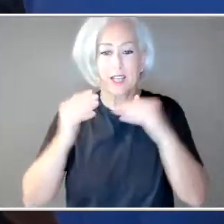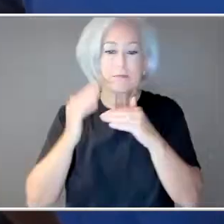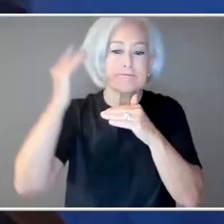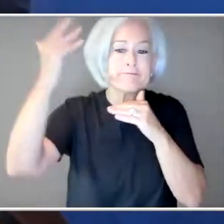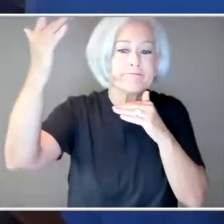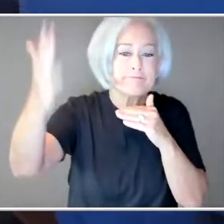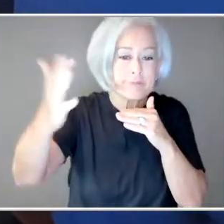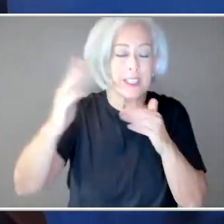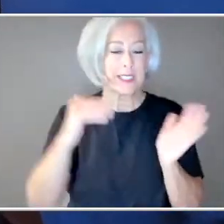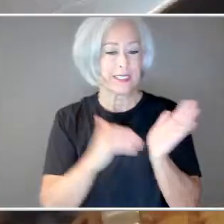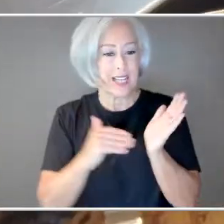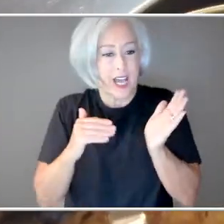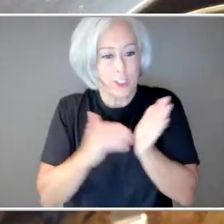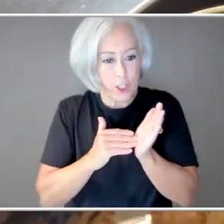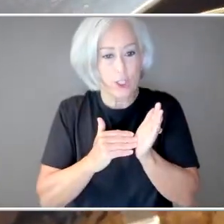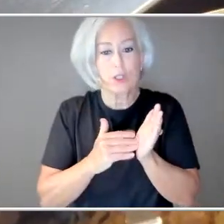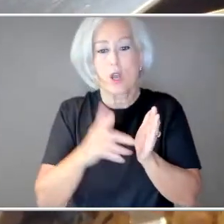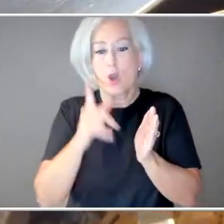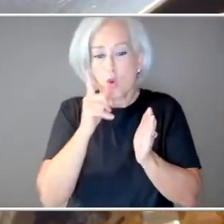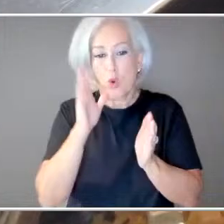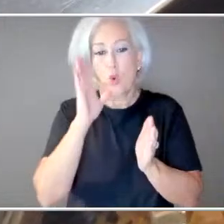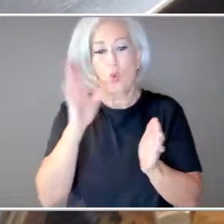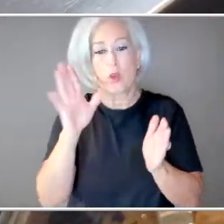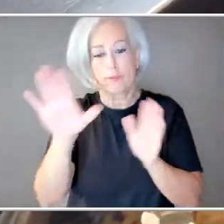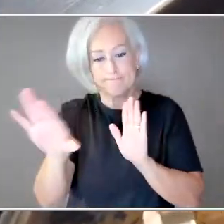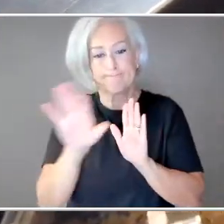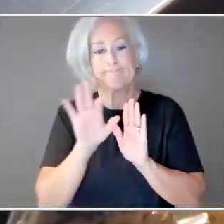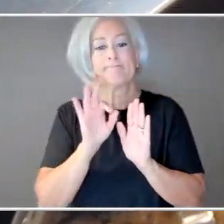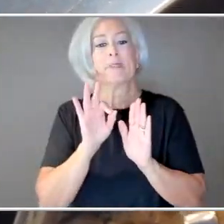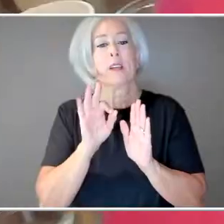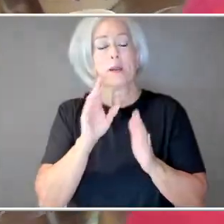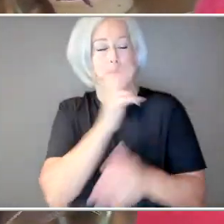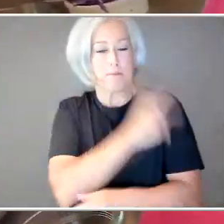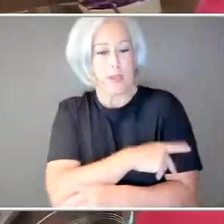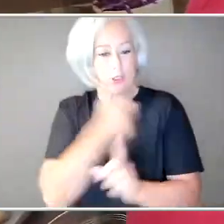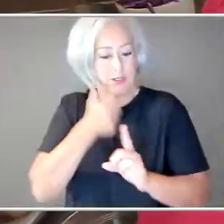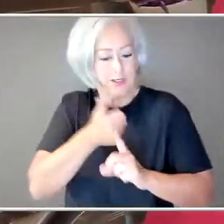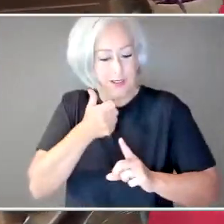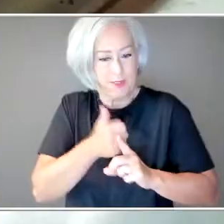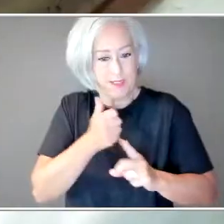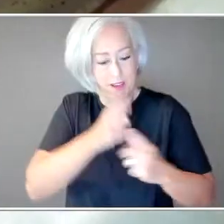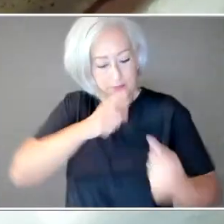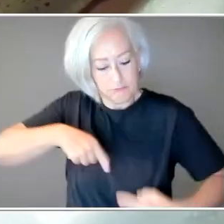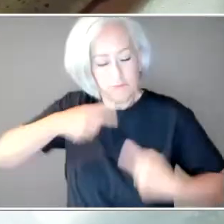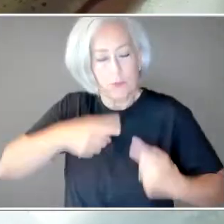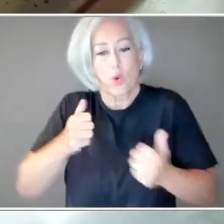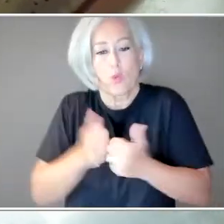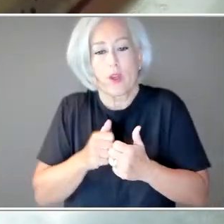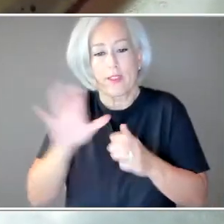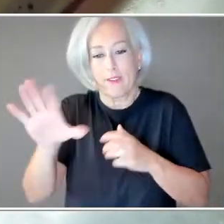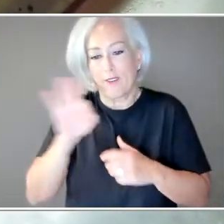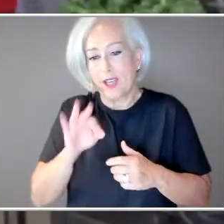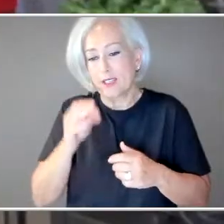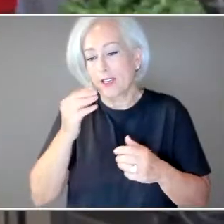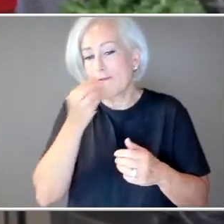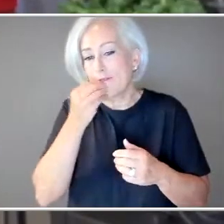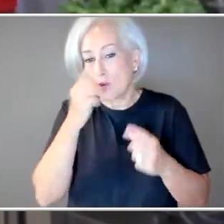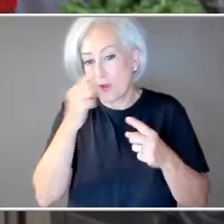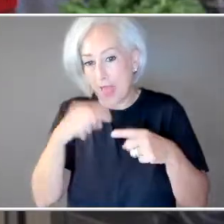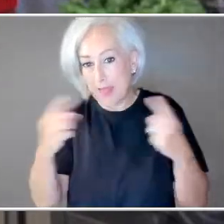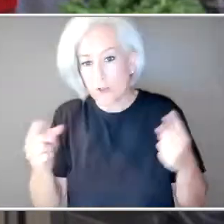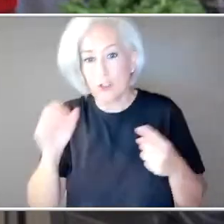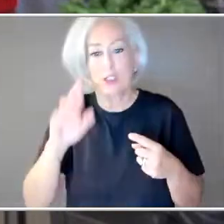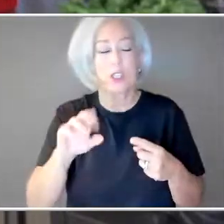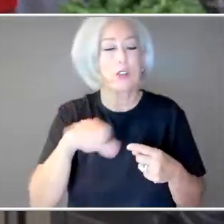of accessibility and affordability, allergies or not. But as soon as you hit C, pull it. Okay. They're going to be dealing with patients that